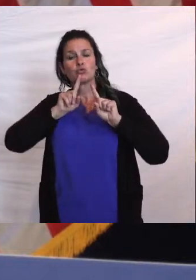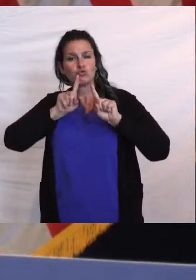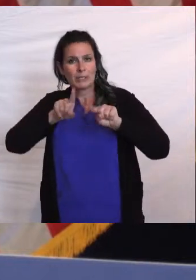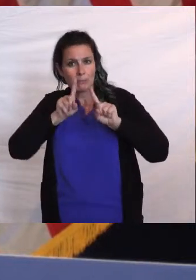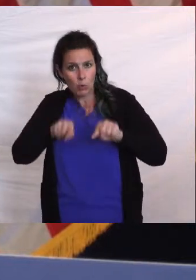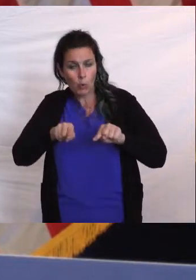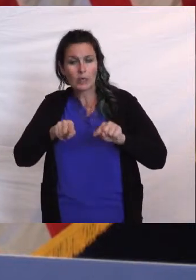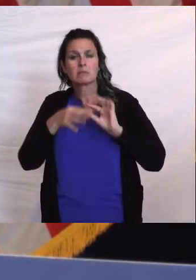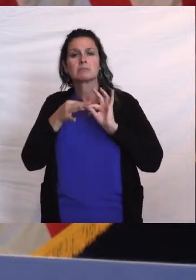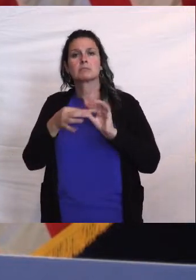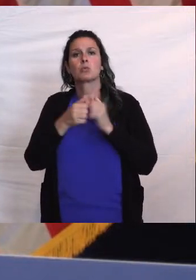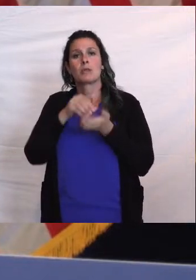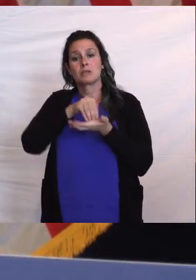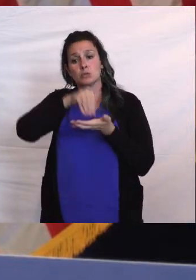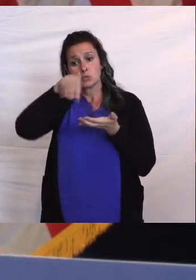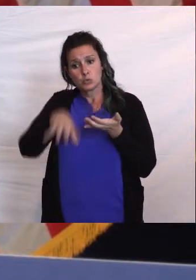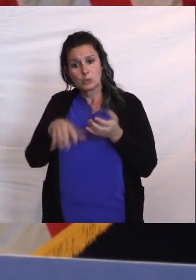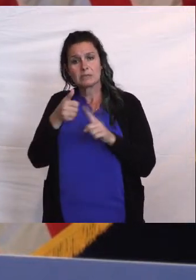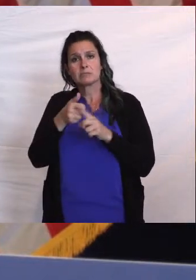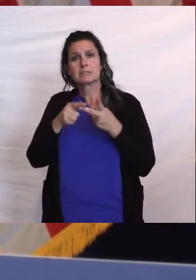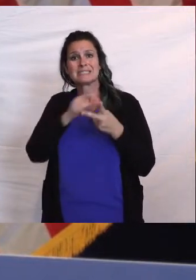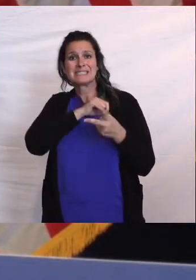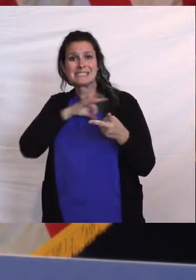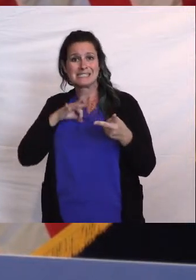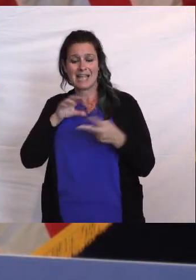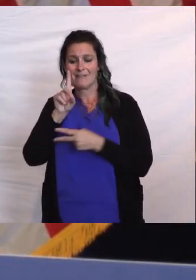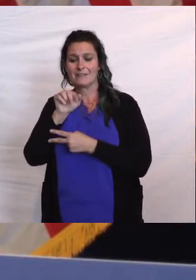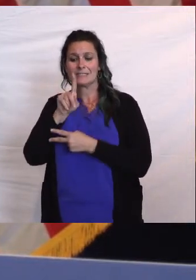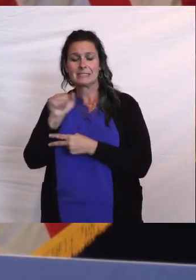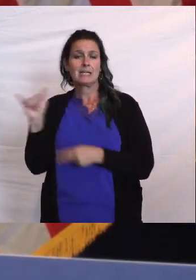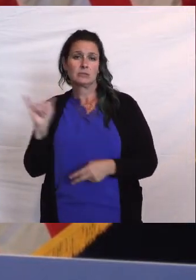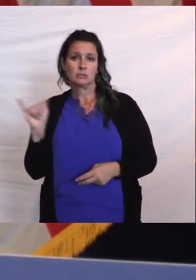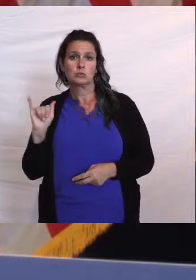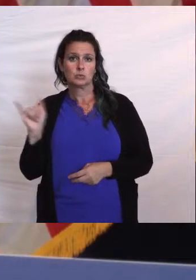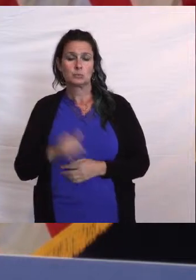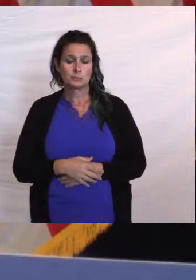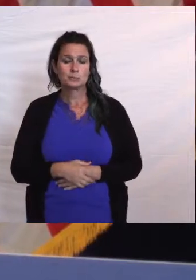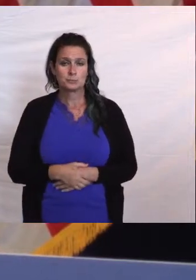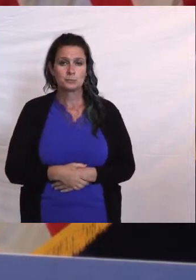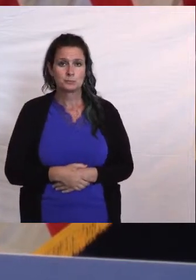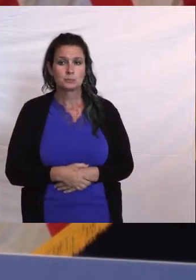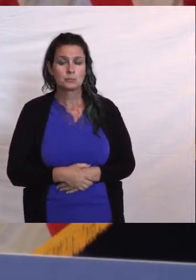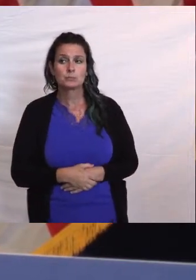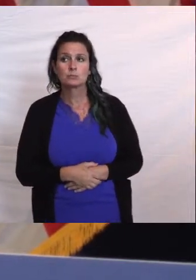of the students and staff data that we're in the process of collecting.